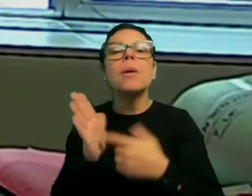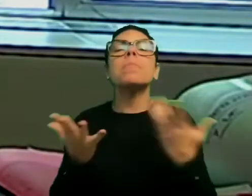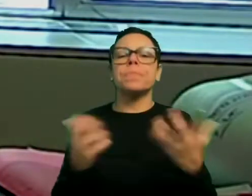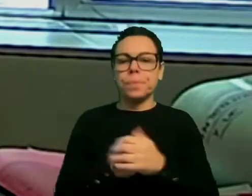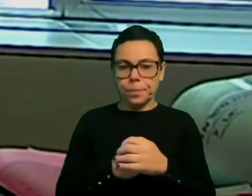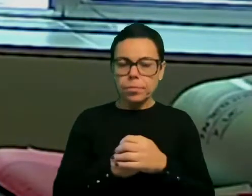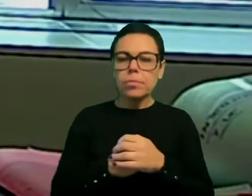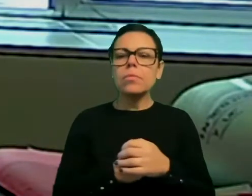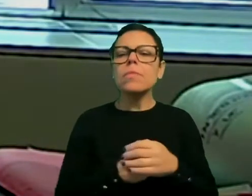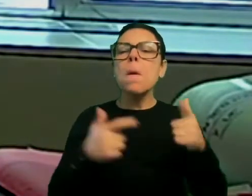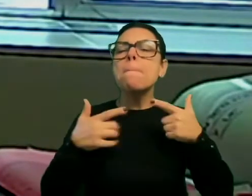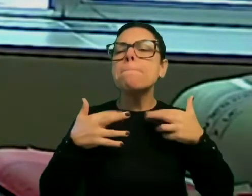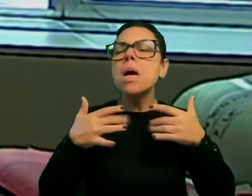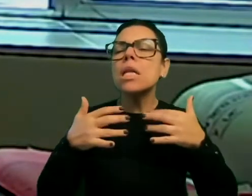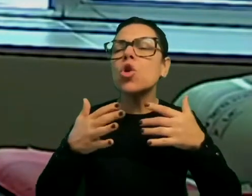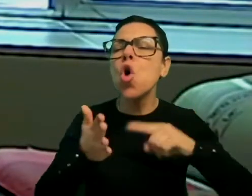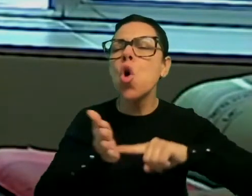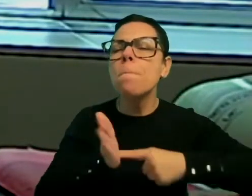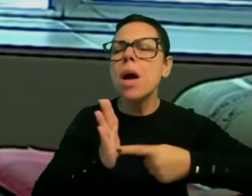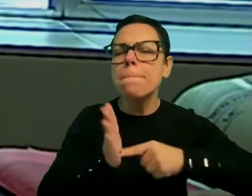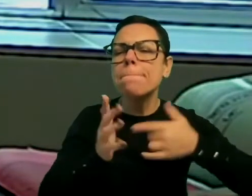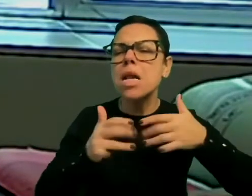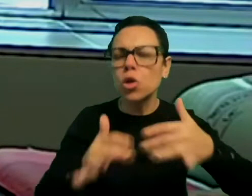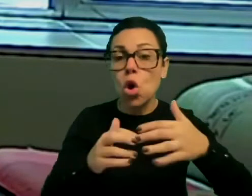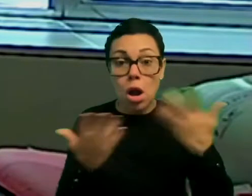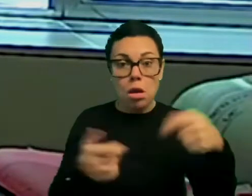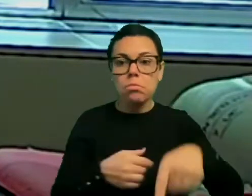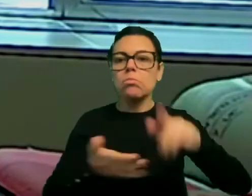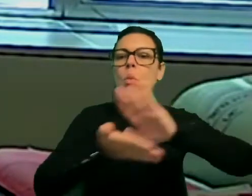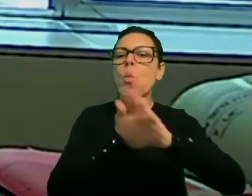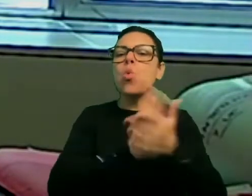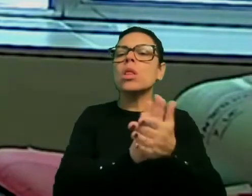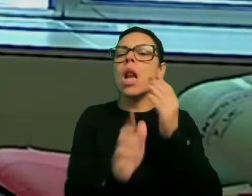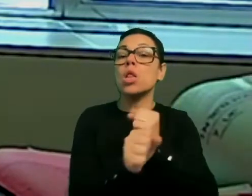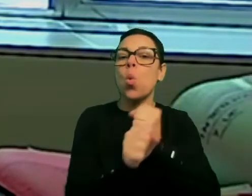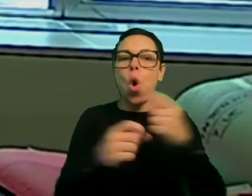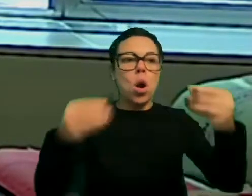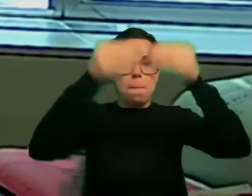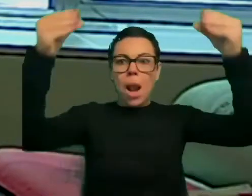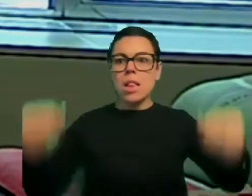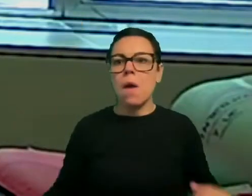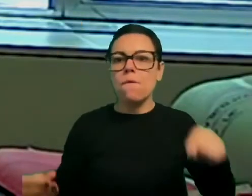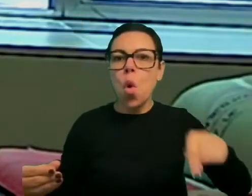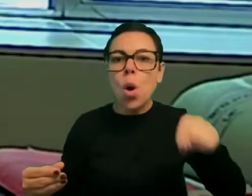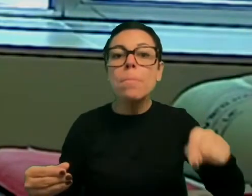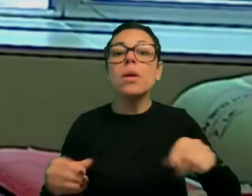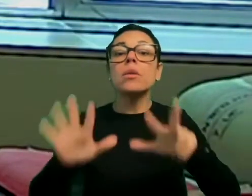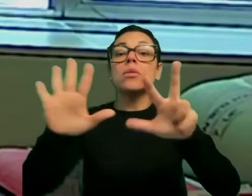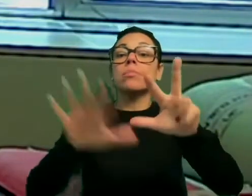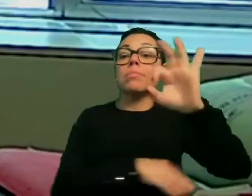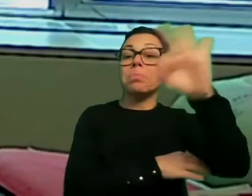represent 6% of all the public contracts published in the public procurement platform and 8% in terms of